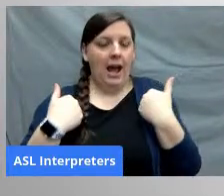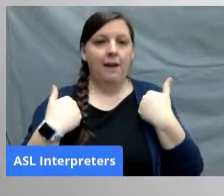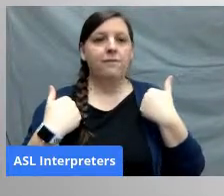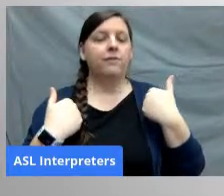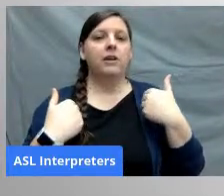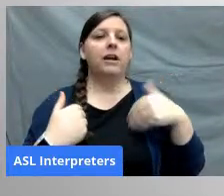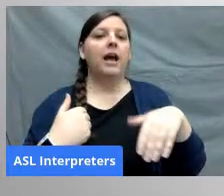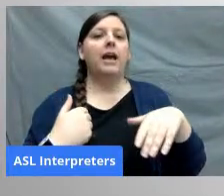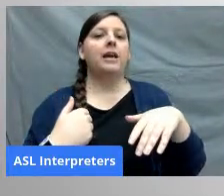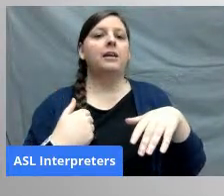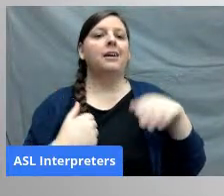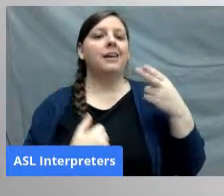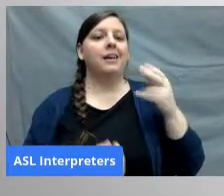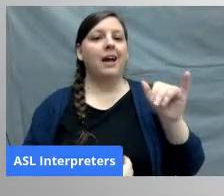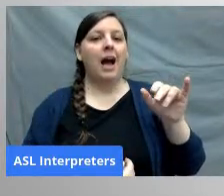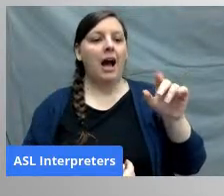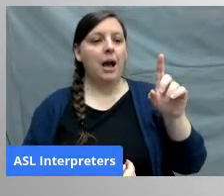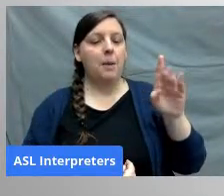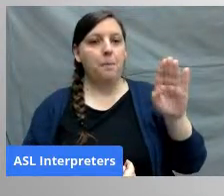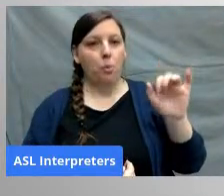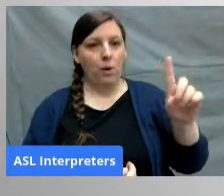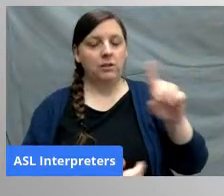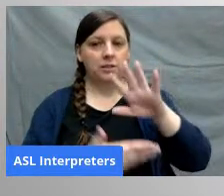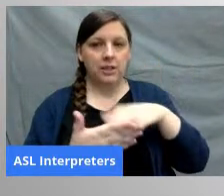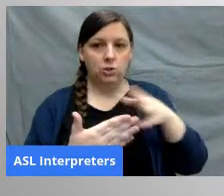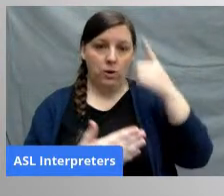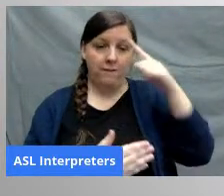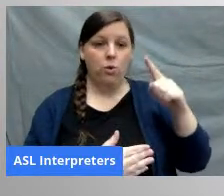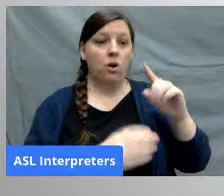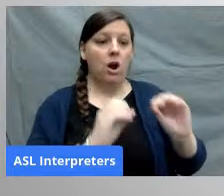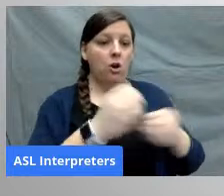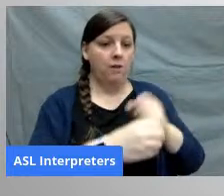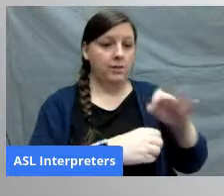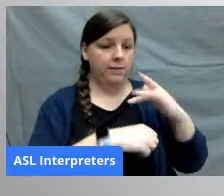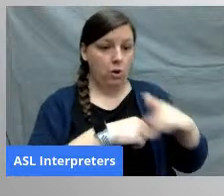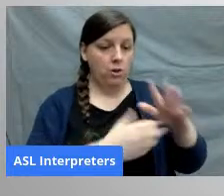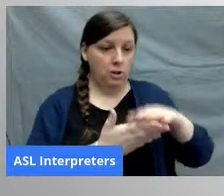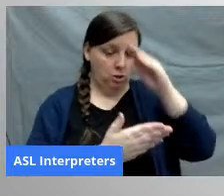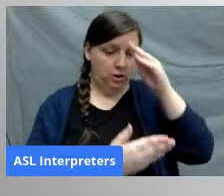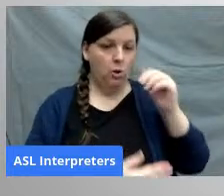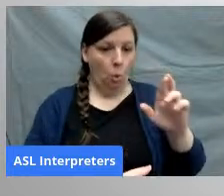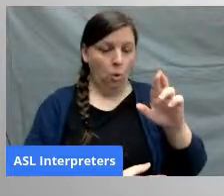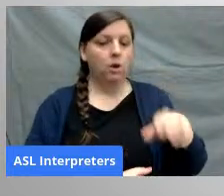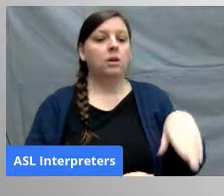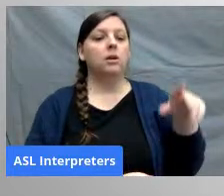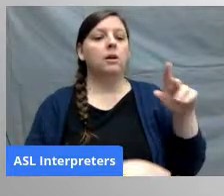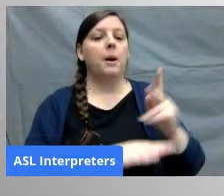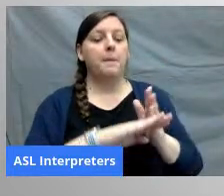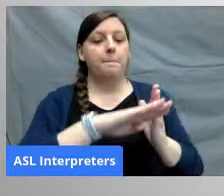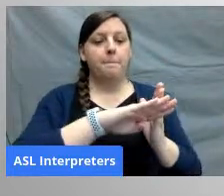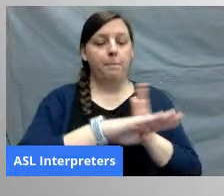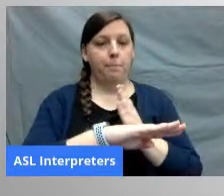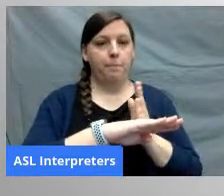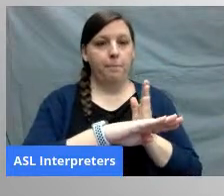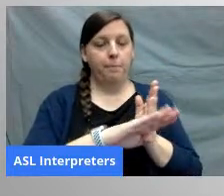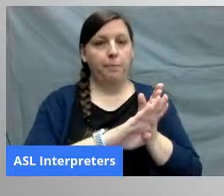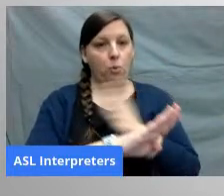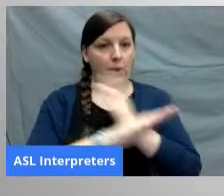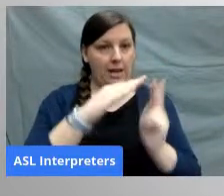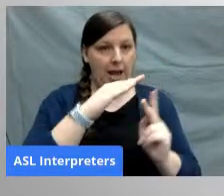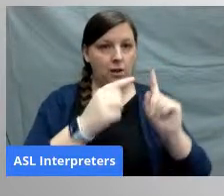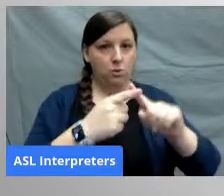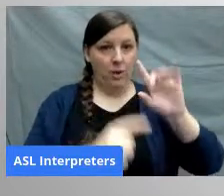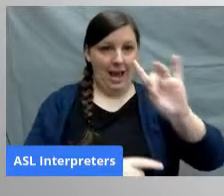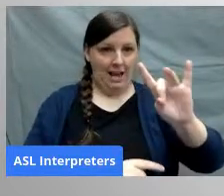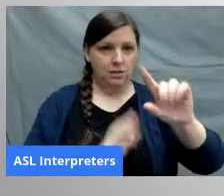Early Learning pre-K through 8th grade students, and I'll explain more in just one second. But as we look at our phase